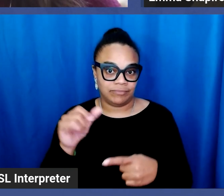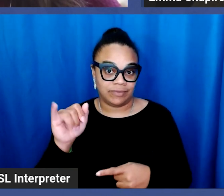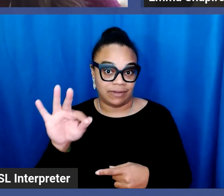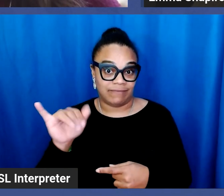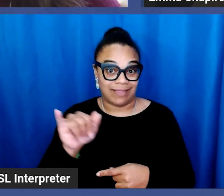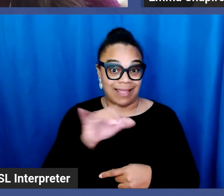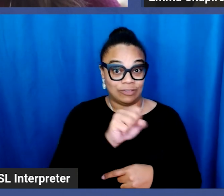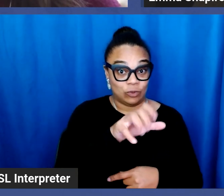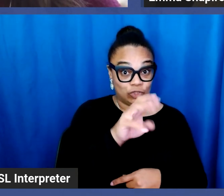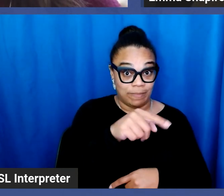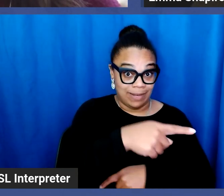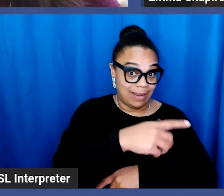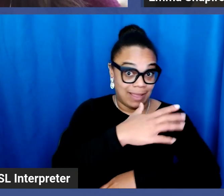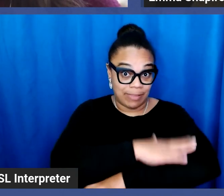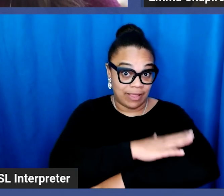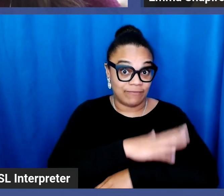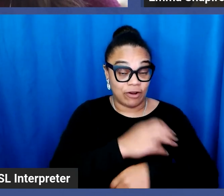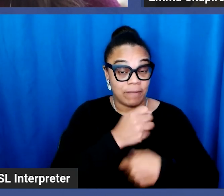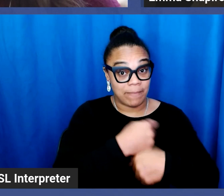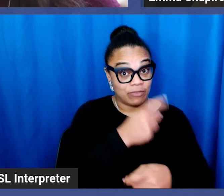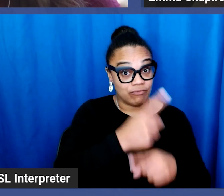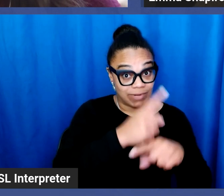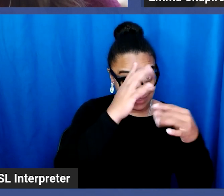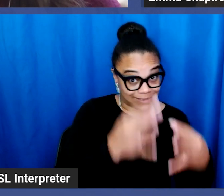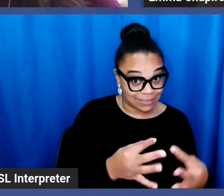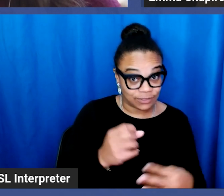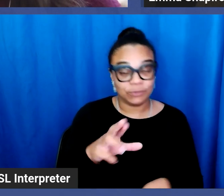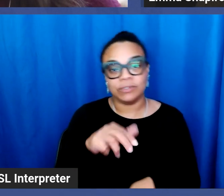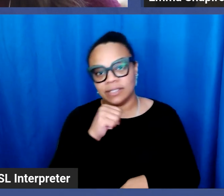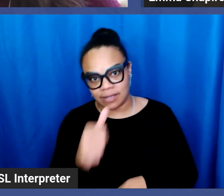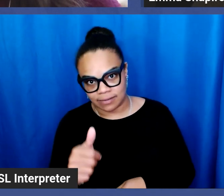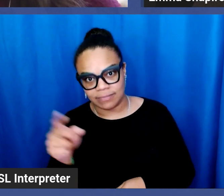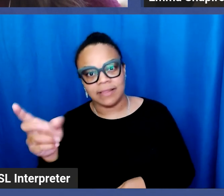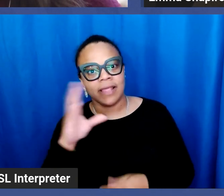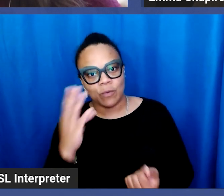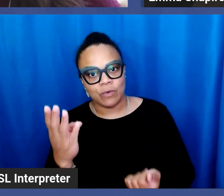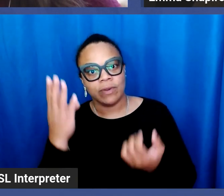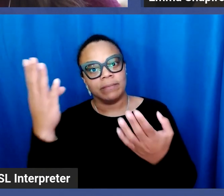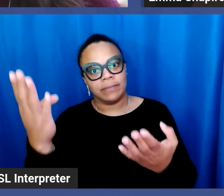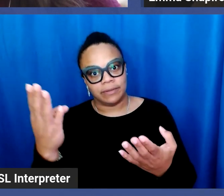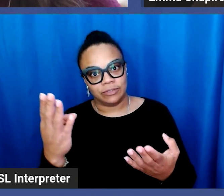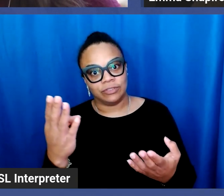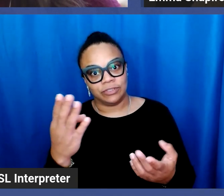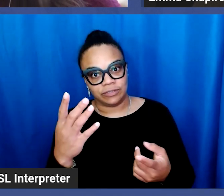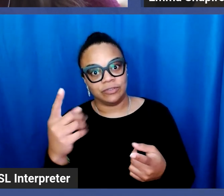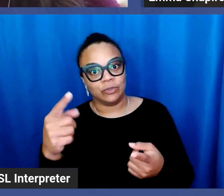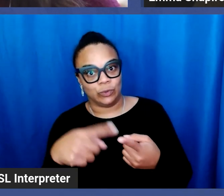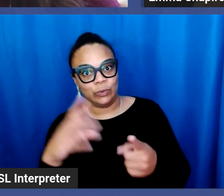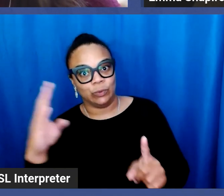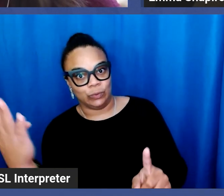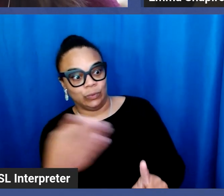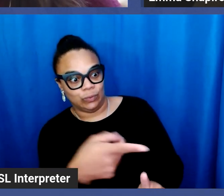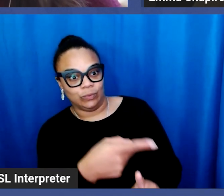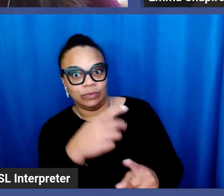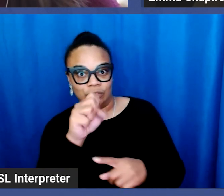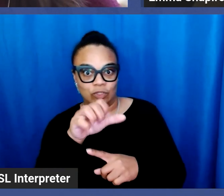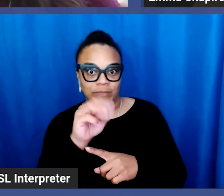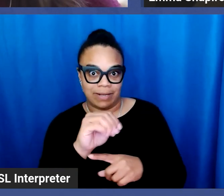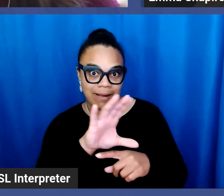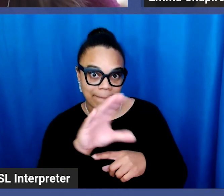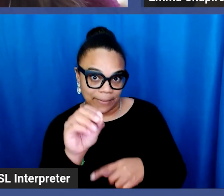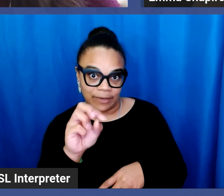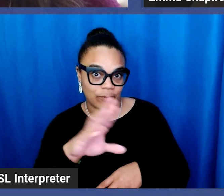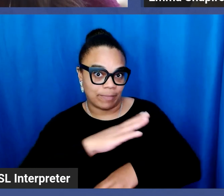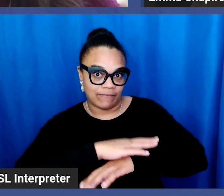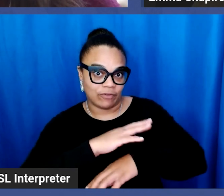media entity made the correct decision or not, and they will make that recommendation to that social media company or that platform.